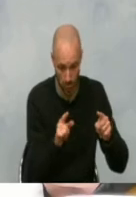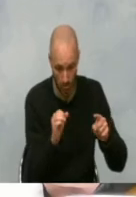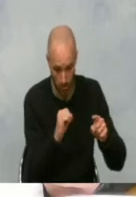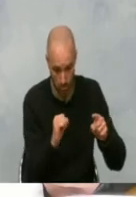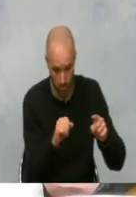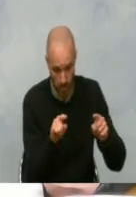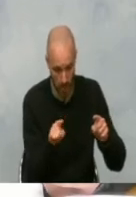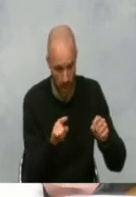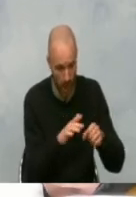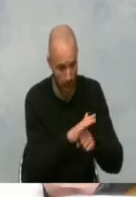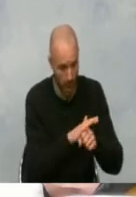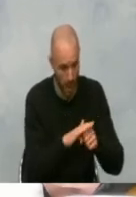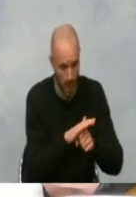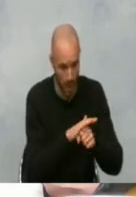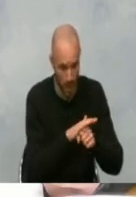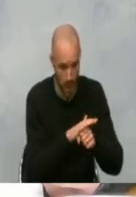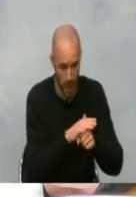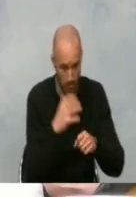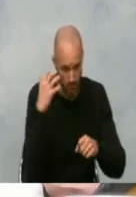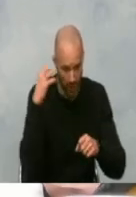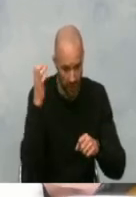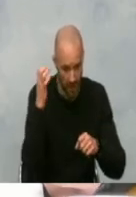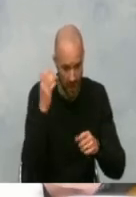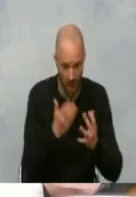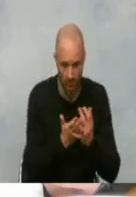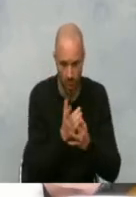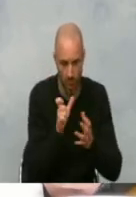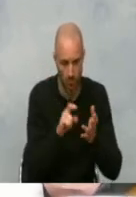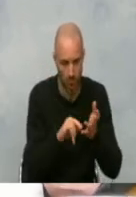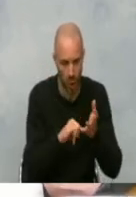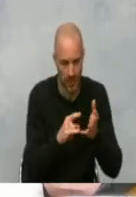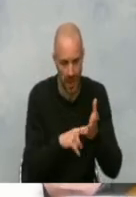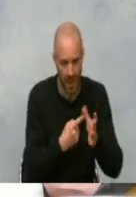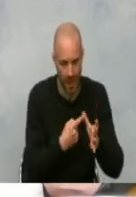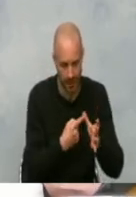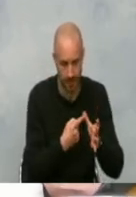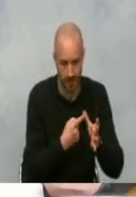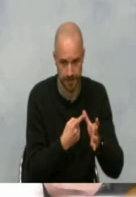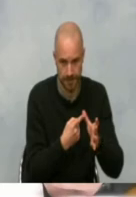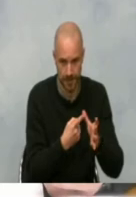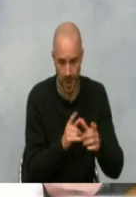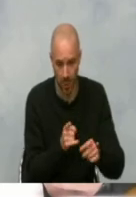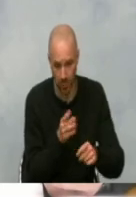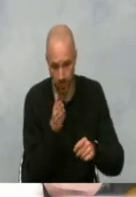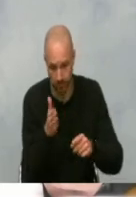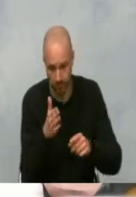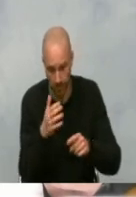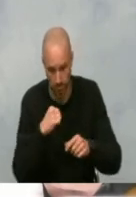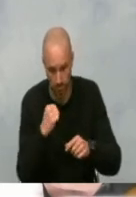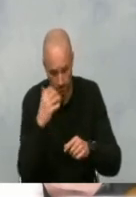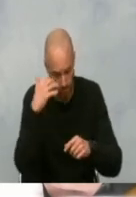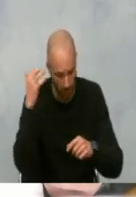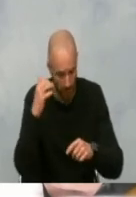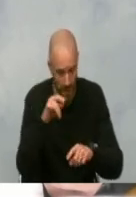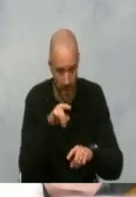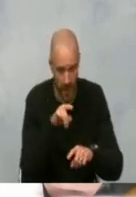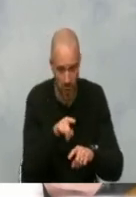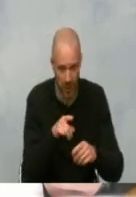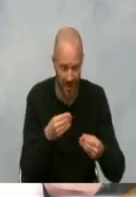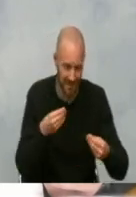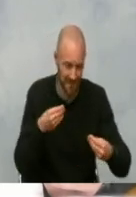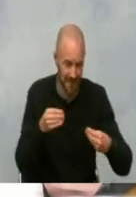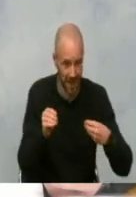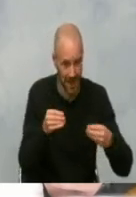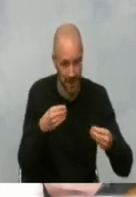government via COSLA approached the Scottish Government with. So these are a list of potential flexibilities that could be